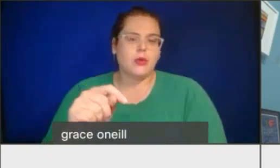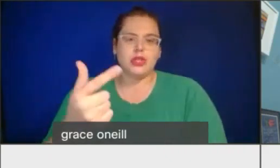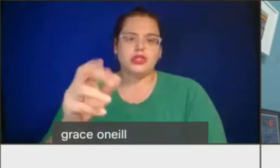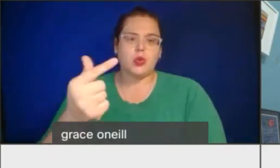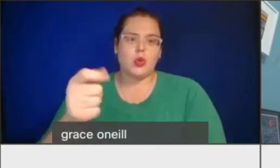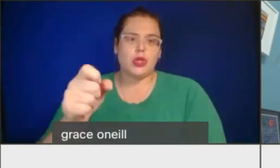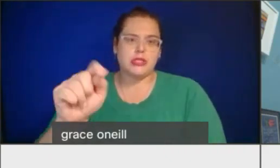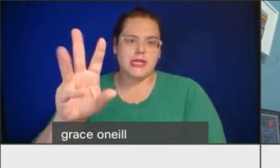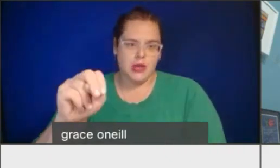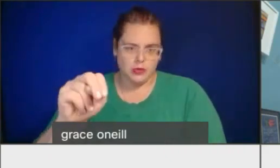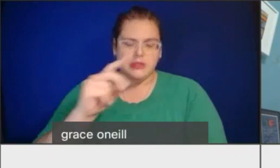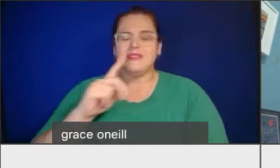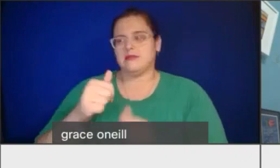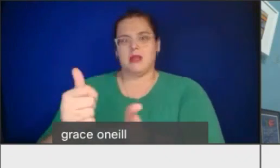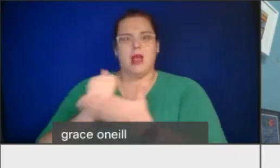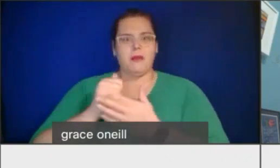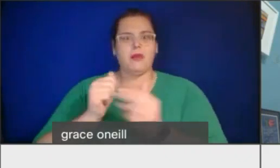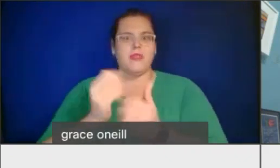us on some of these issues.